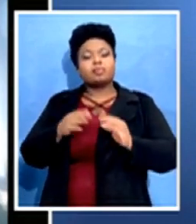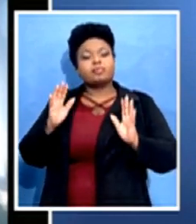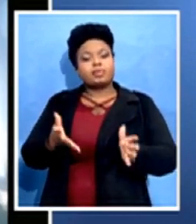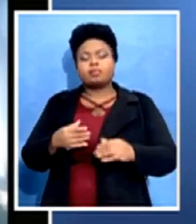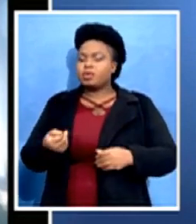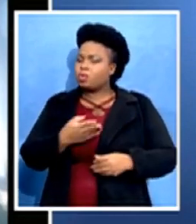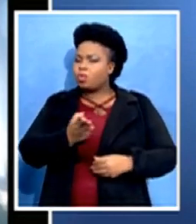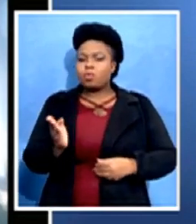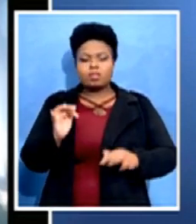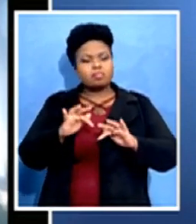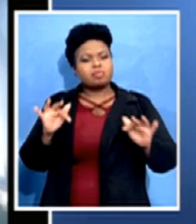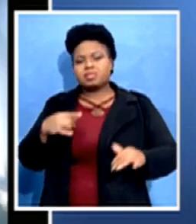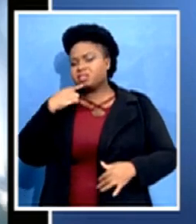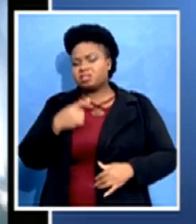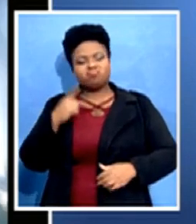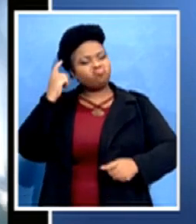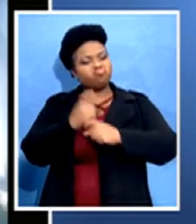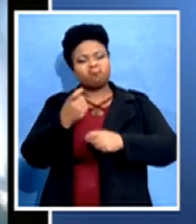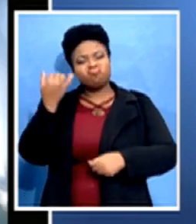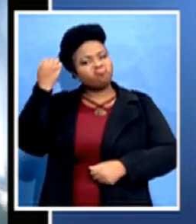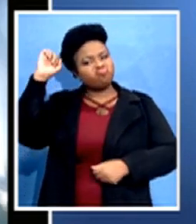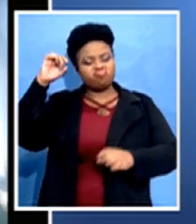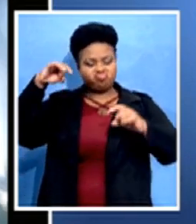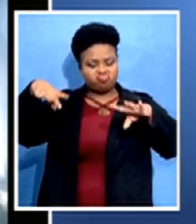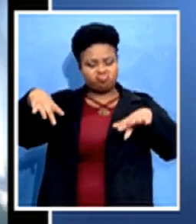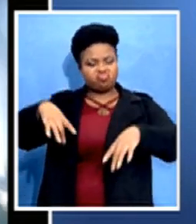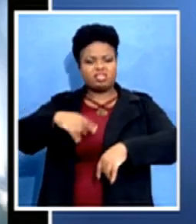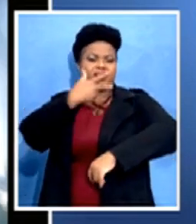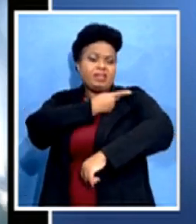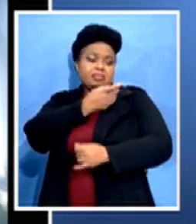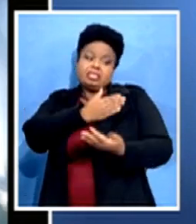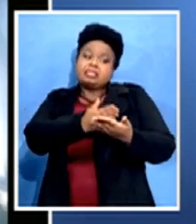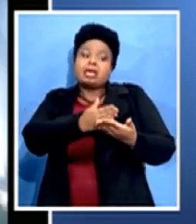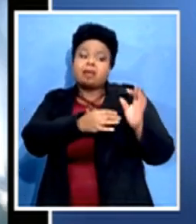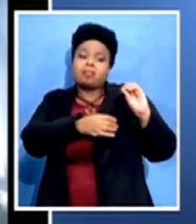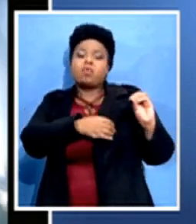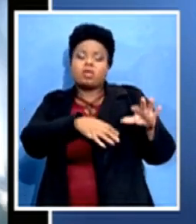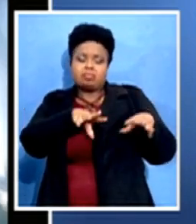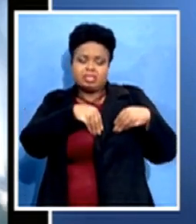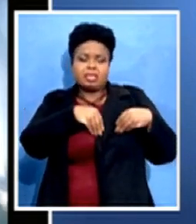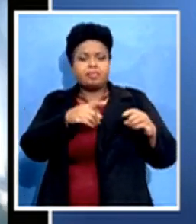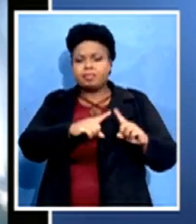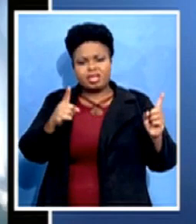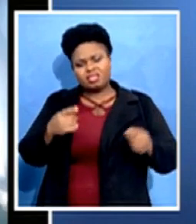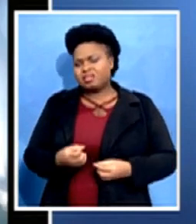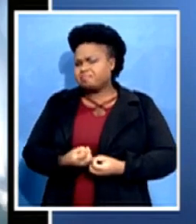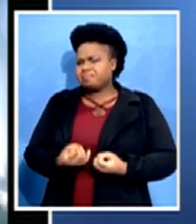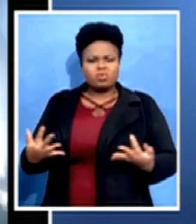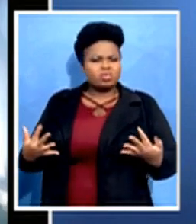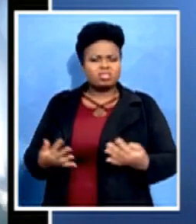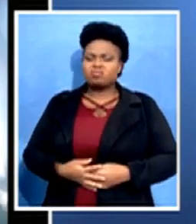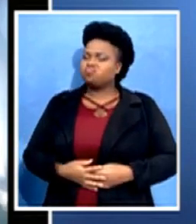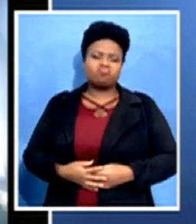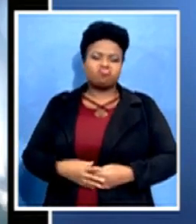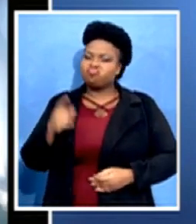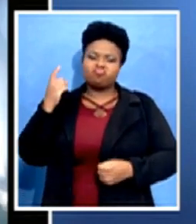taking this vaccine. Yes, there are those who are going to take it. There are not those who are going to take it, but the overwhelming majority is saying no,